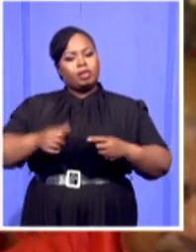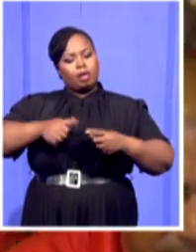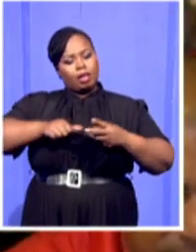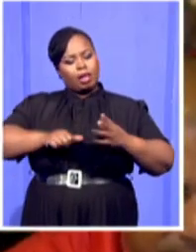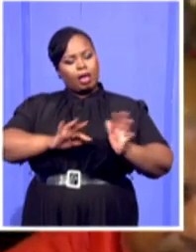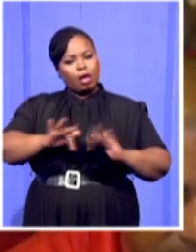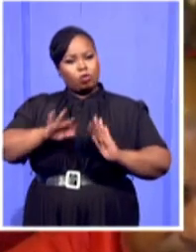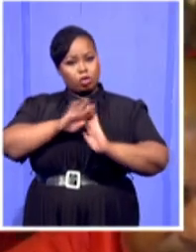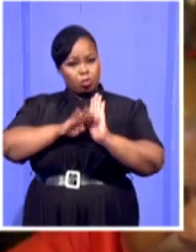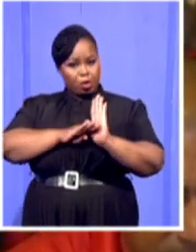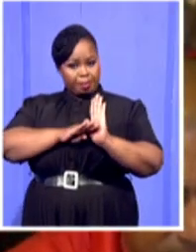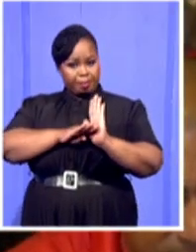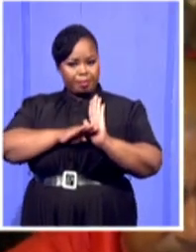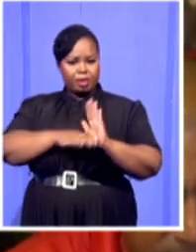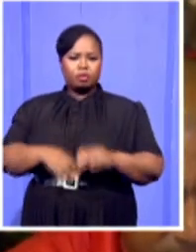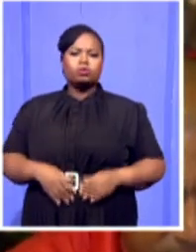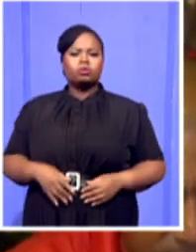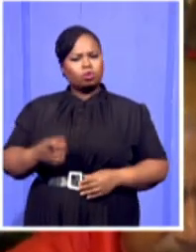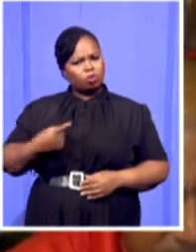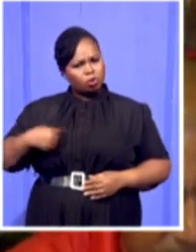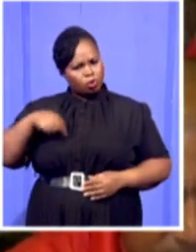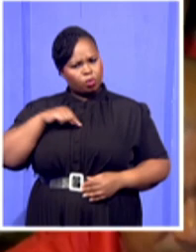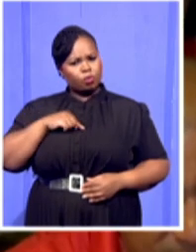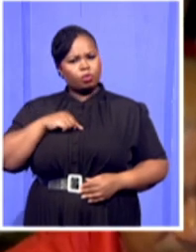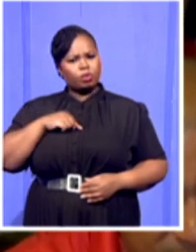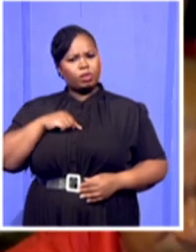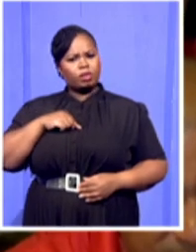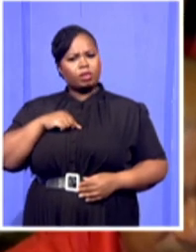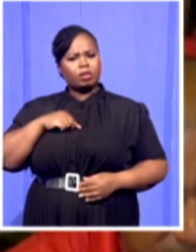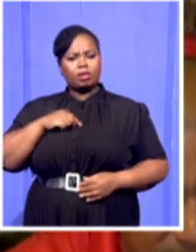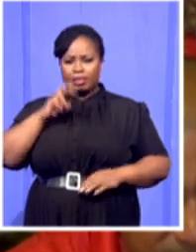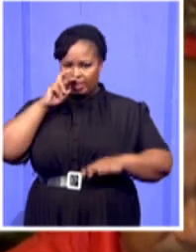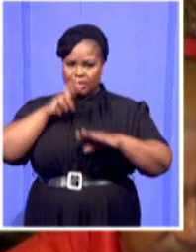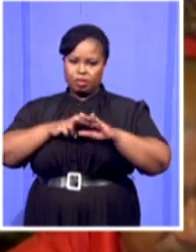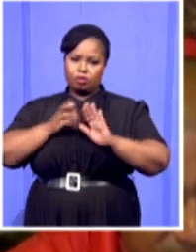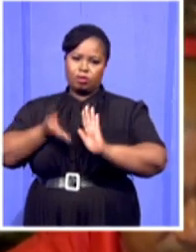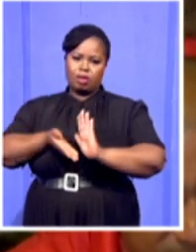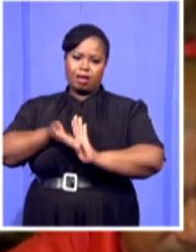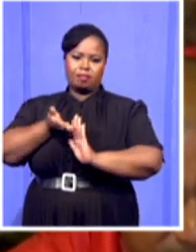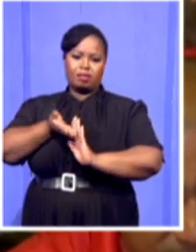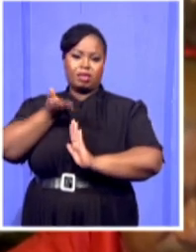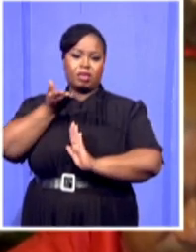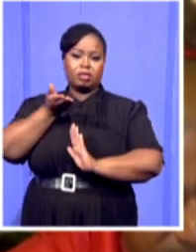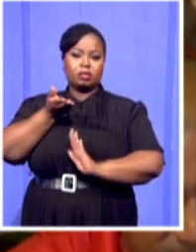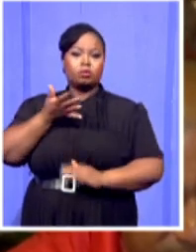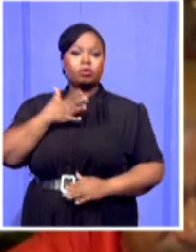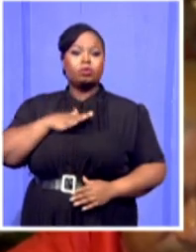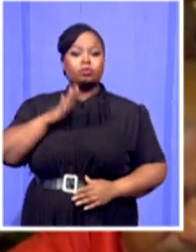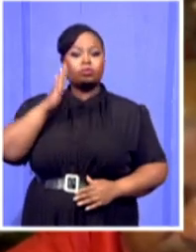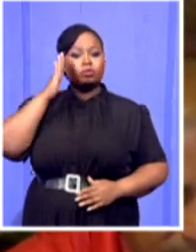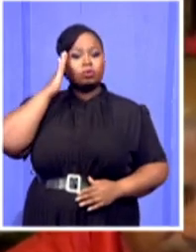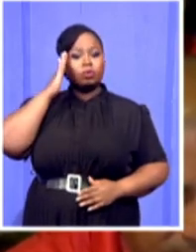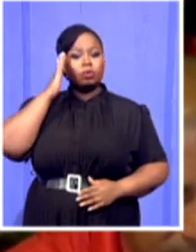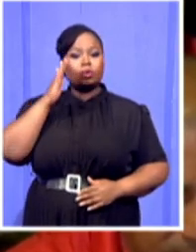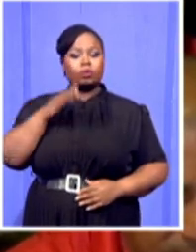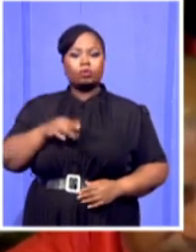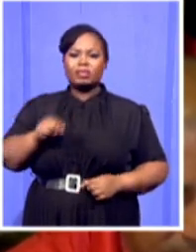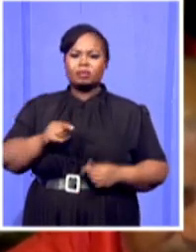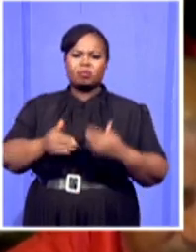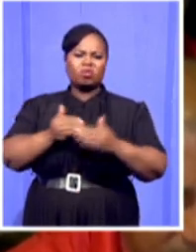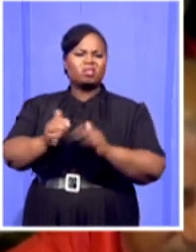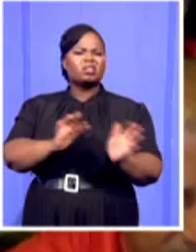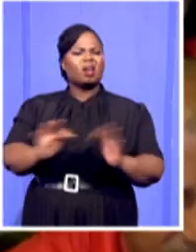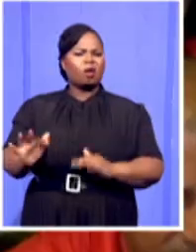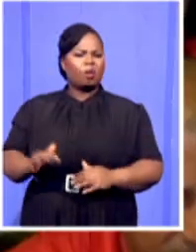the program, we deserve an update as to how far that process has